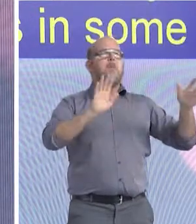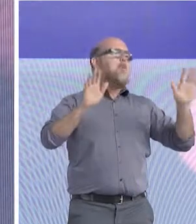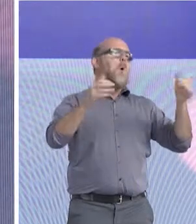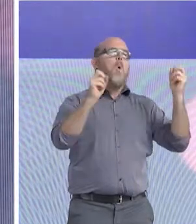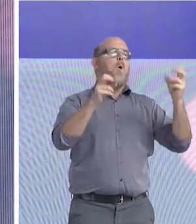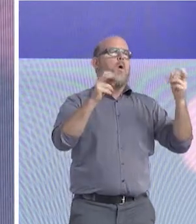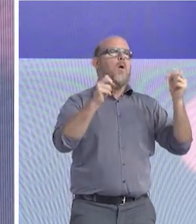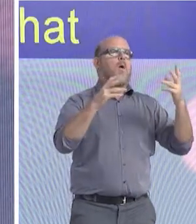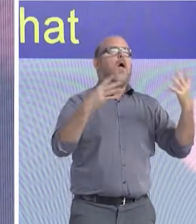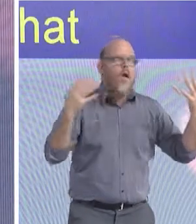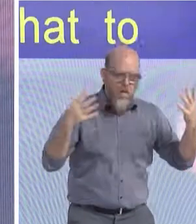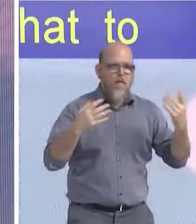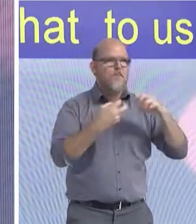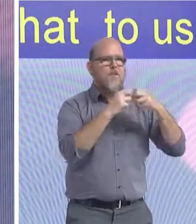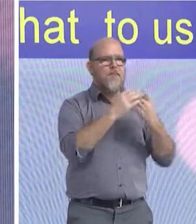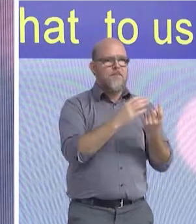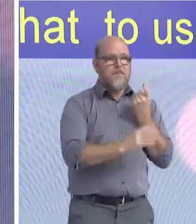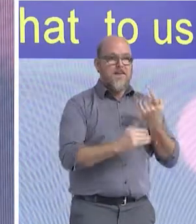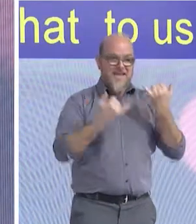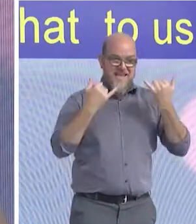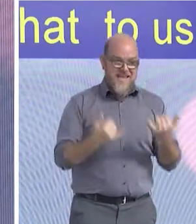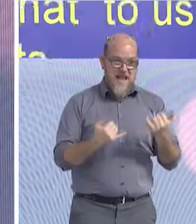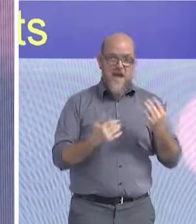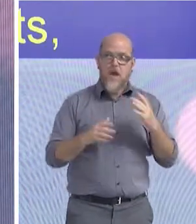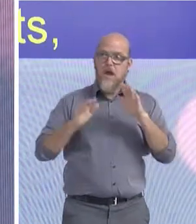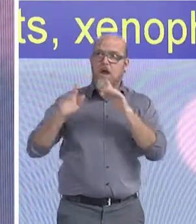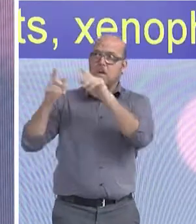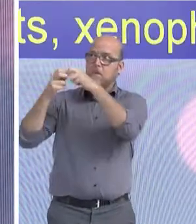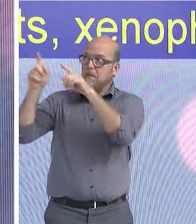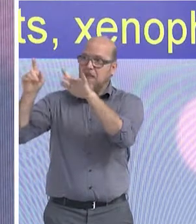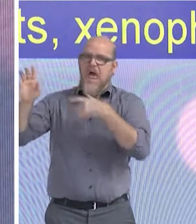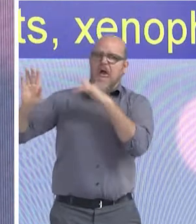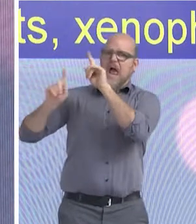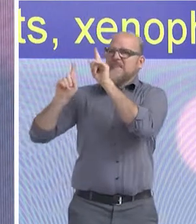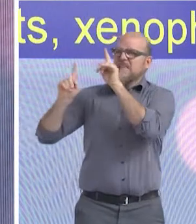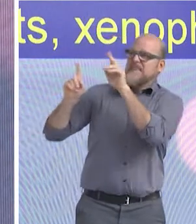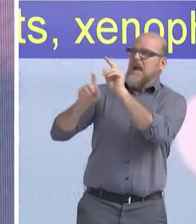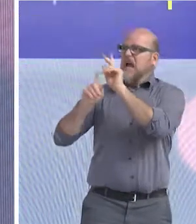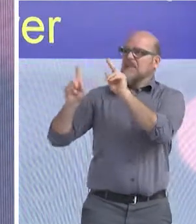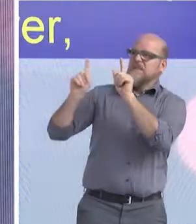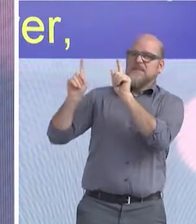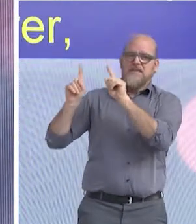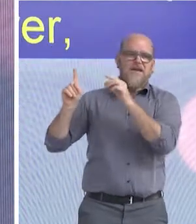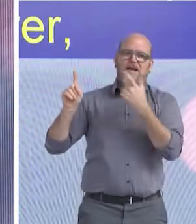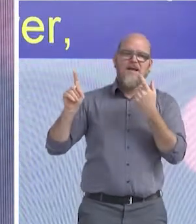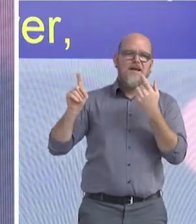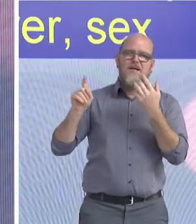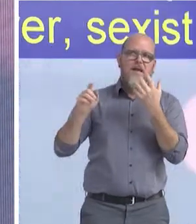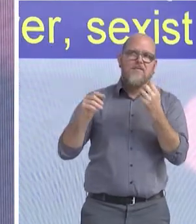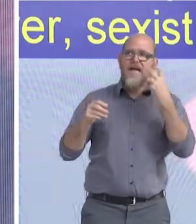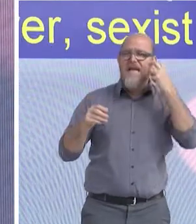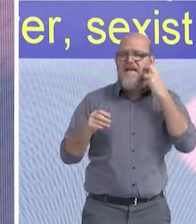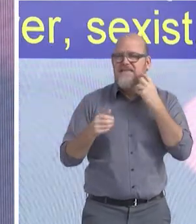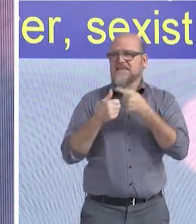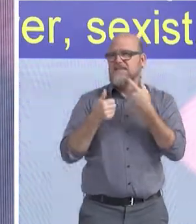statements that are xenophobic or racist or, you know, whatever, sexist, you wonder at